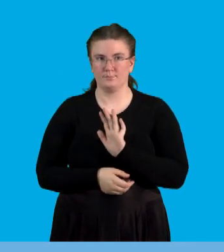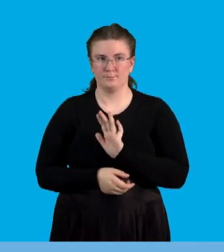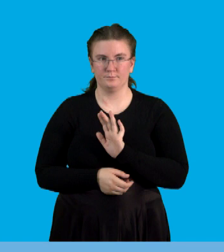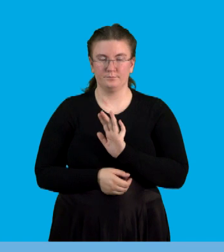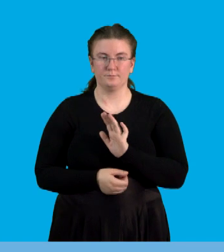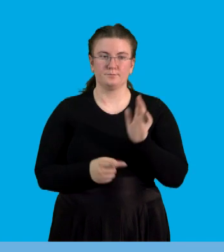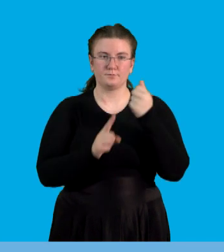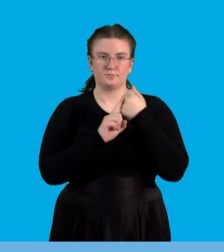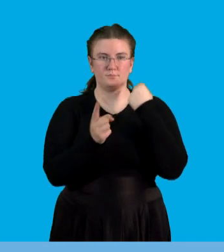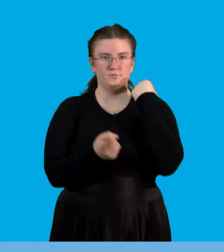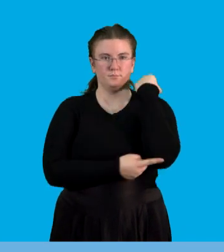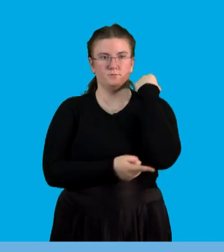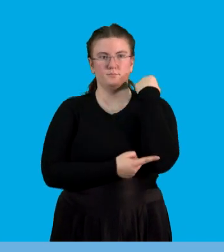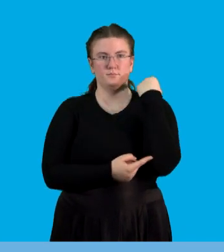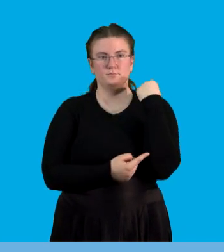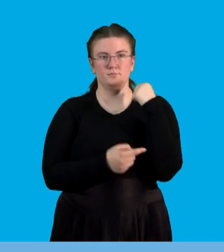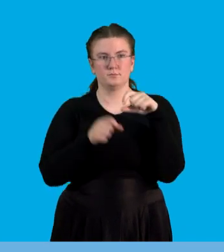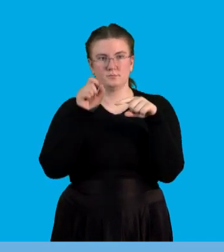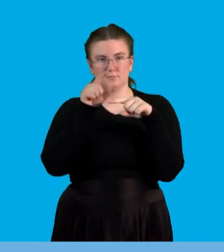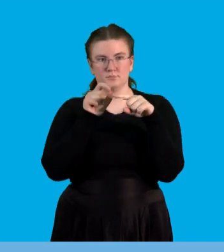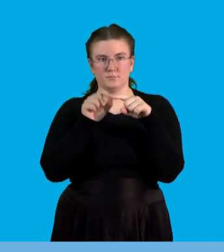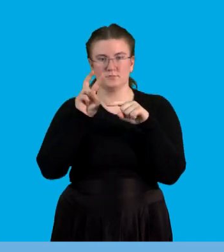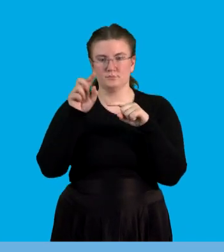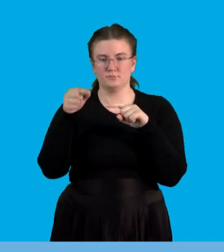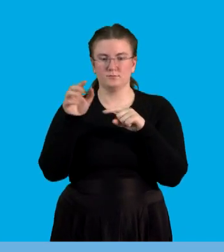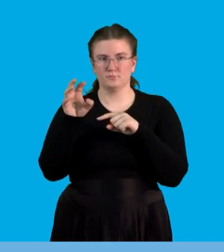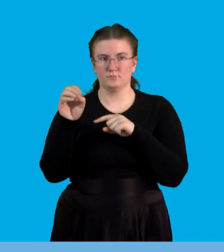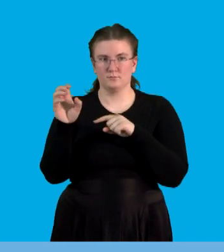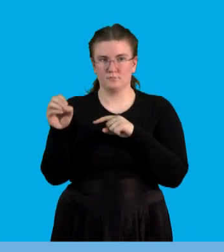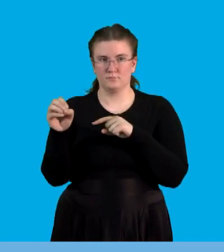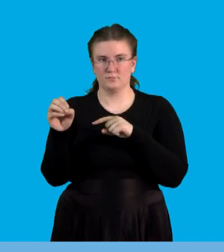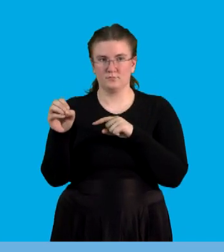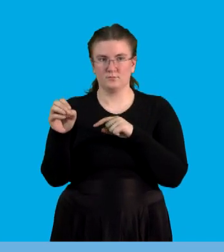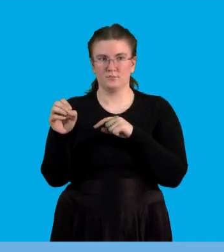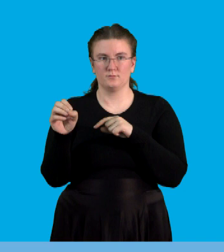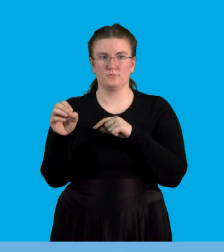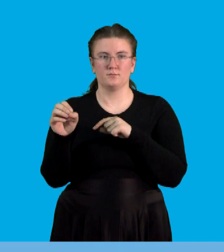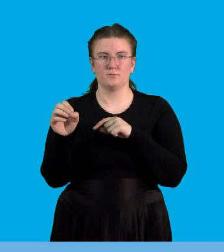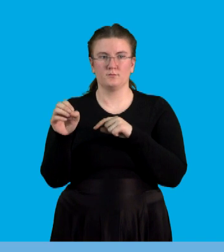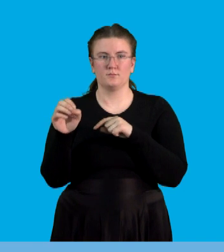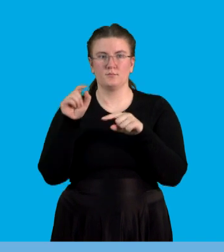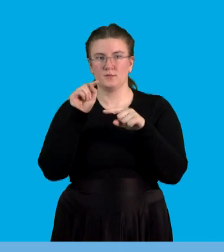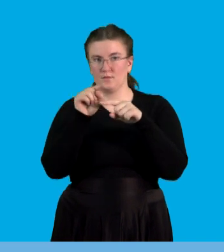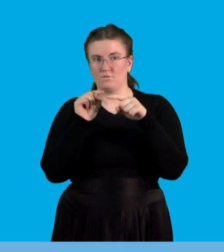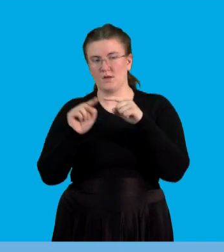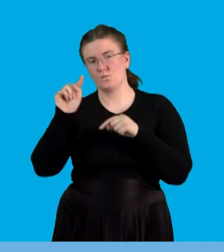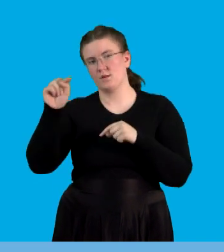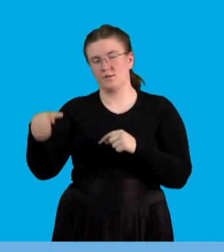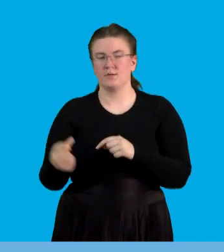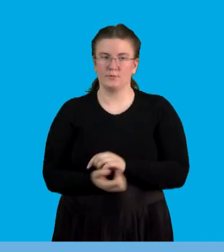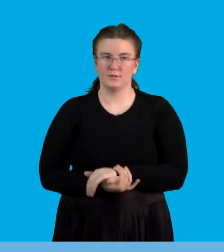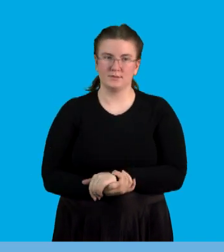0.06. And then the last one, dividing 2,500 by 1,000. So it's